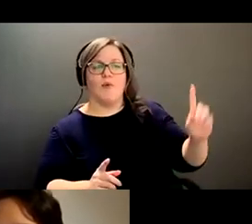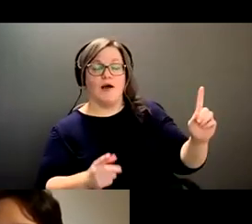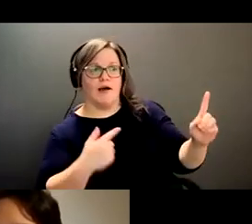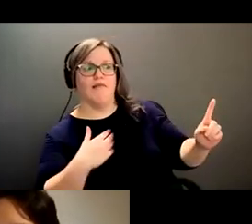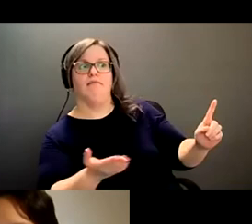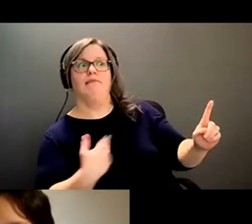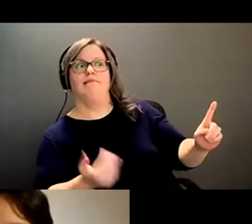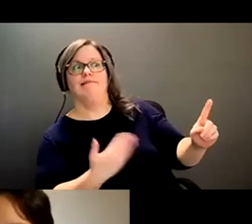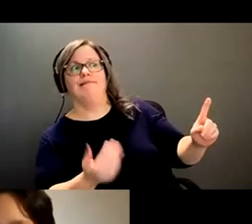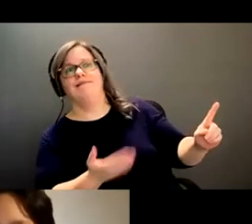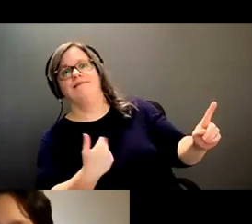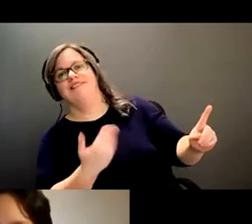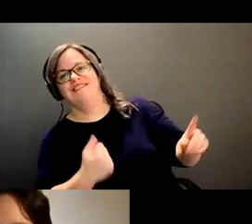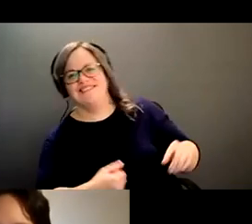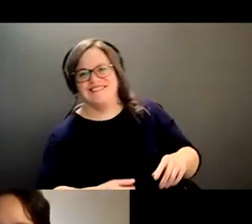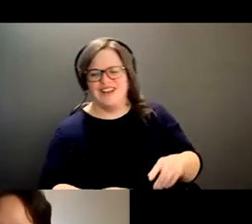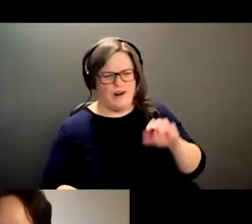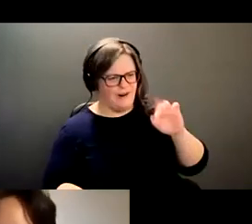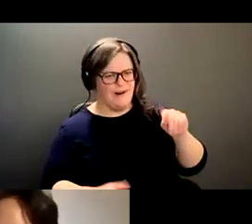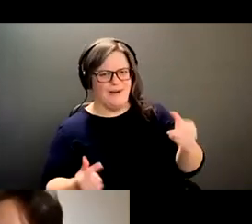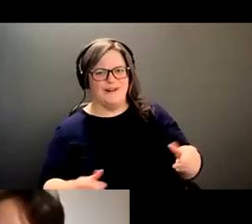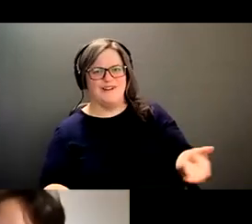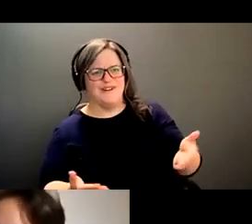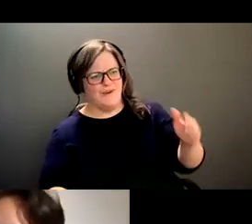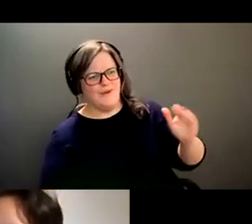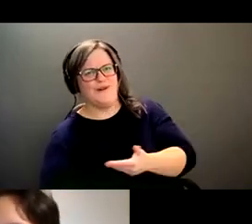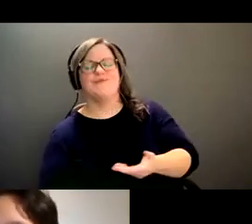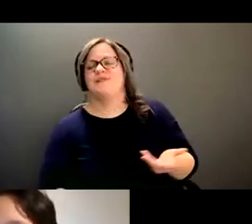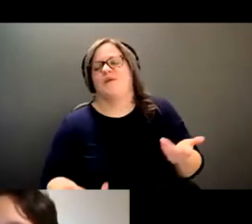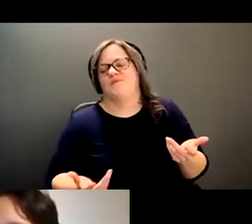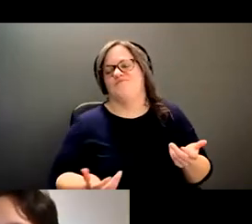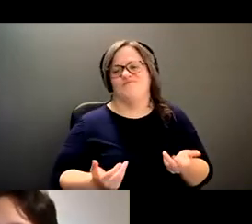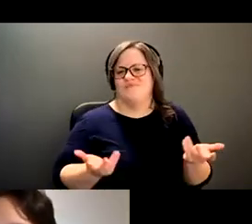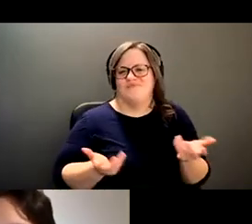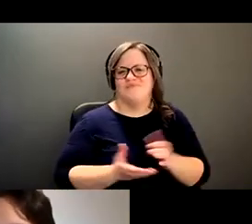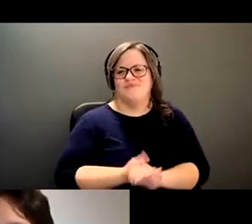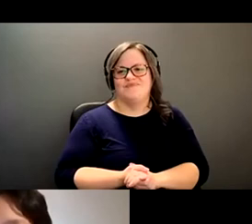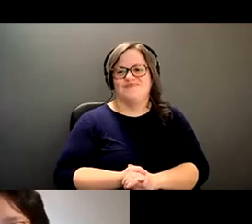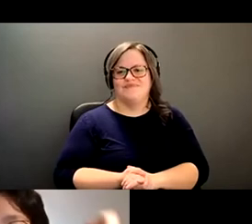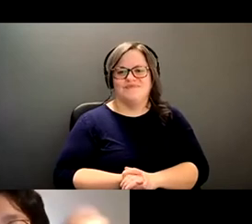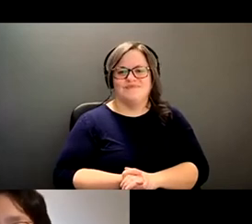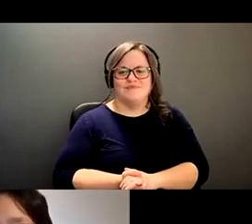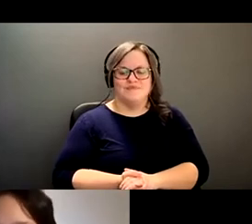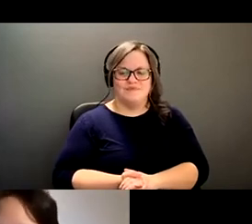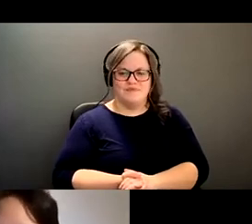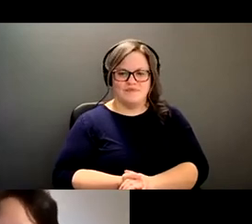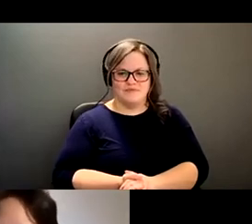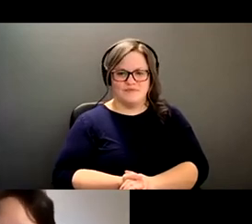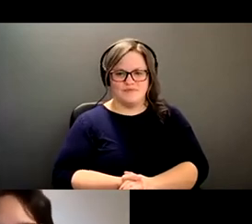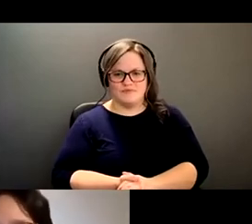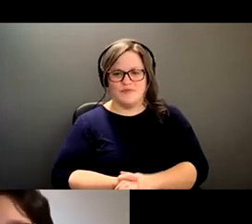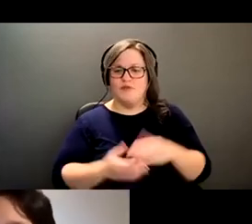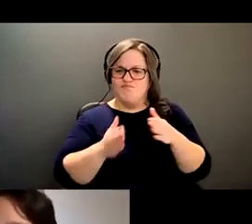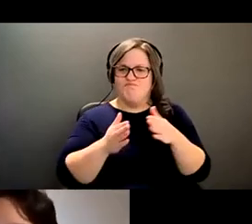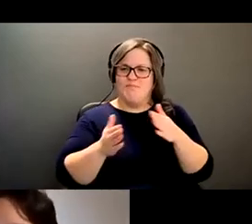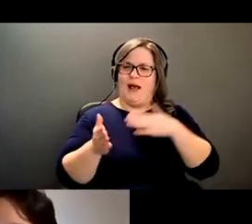there's art happening here and you're welcome. So yeah, that was just generally my sort of thought